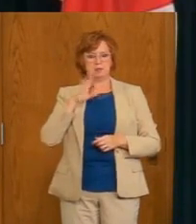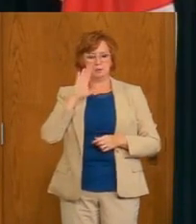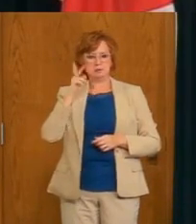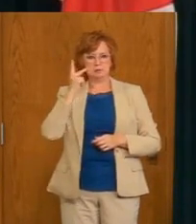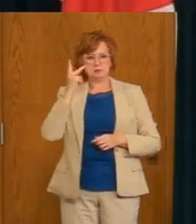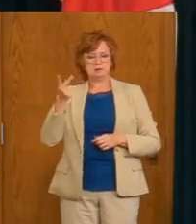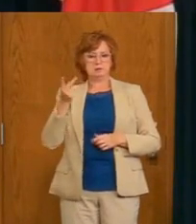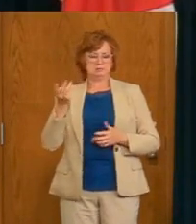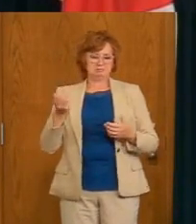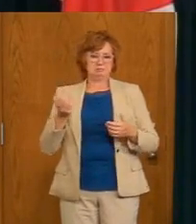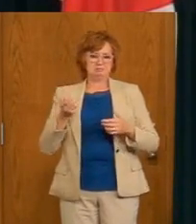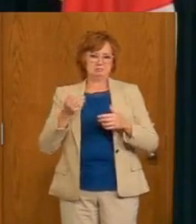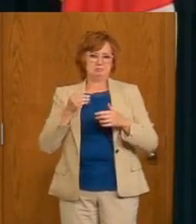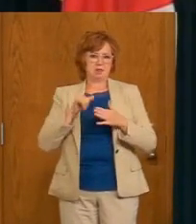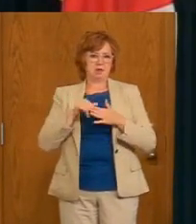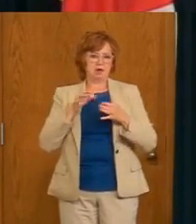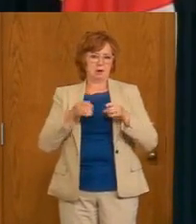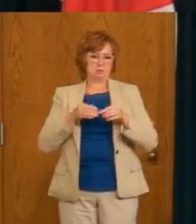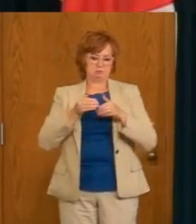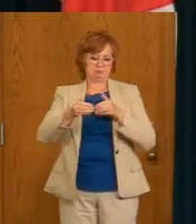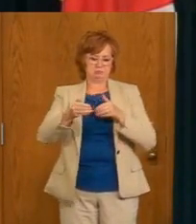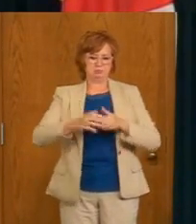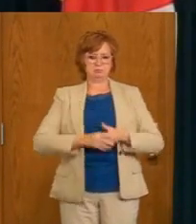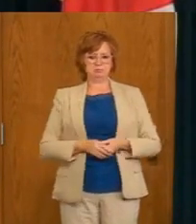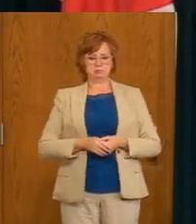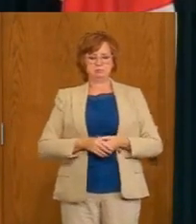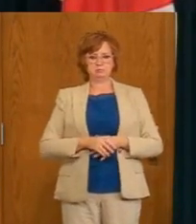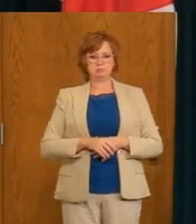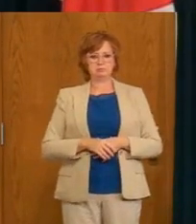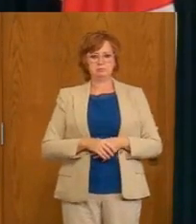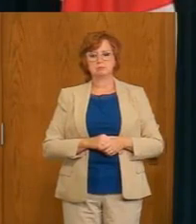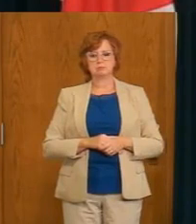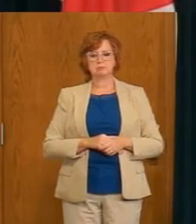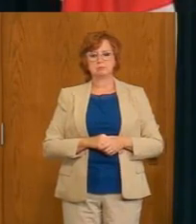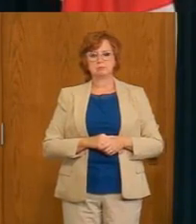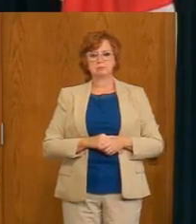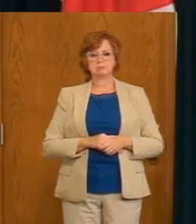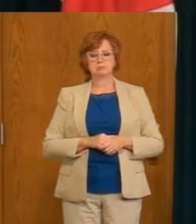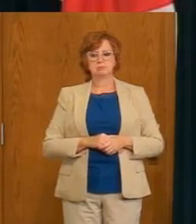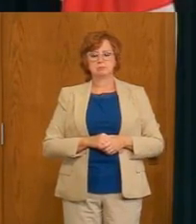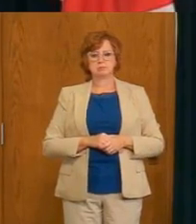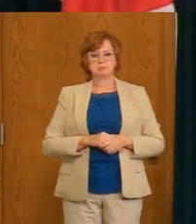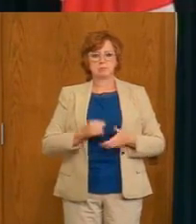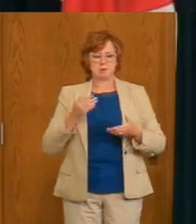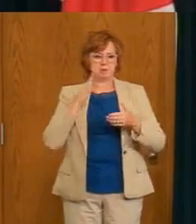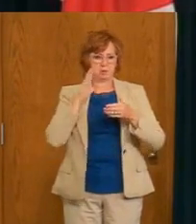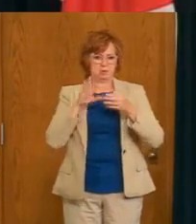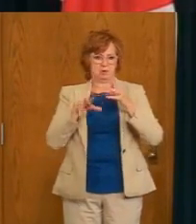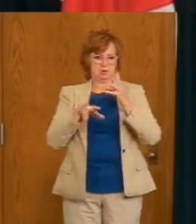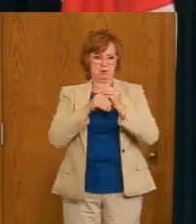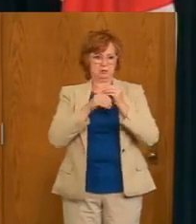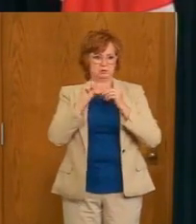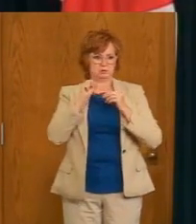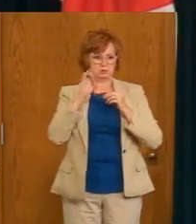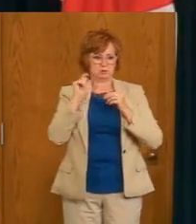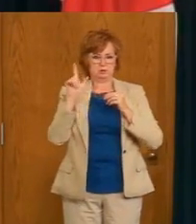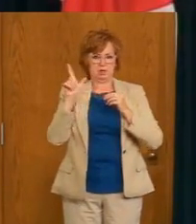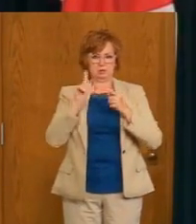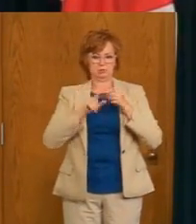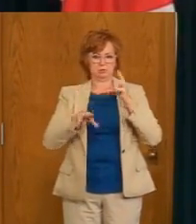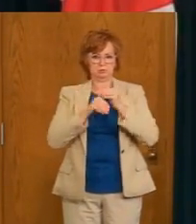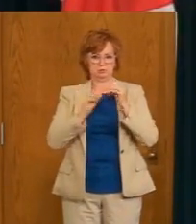and then ultimately their second shot. On the second dose strategy, we're seeing that actually climb about 1% or better each and every day. So